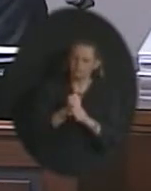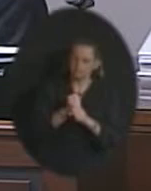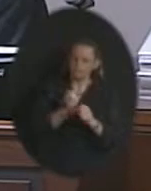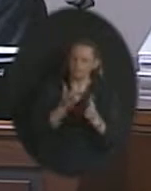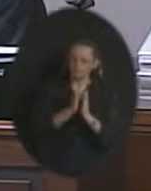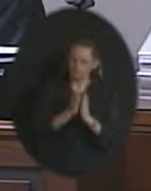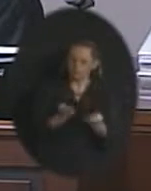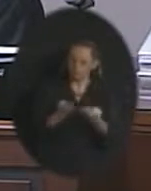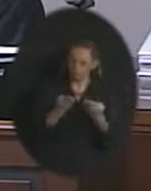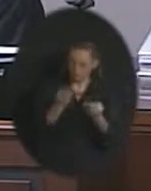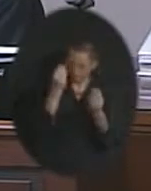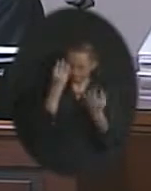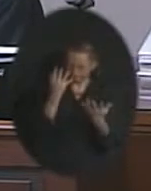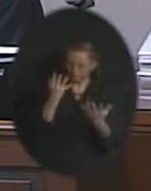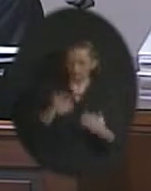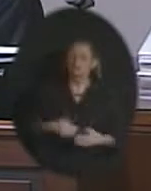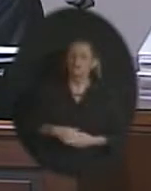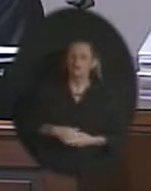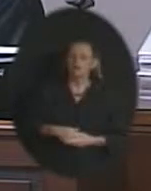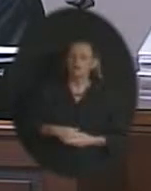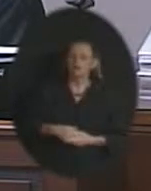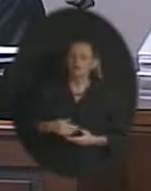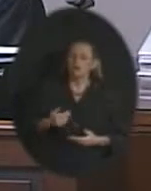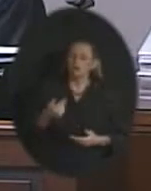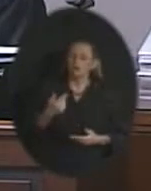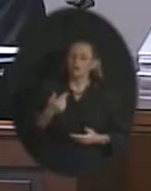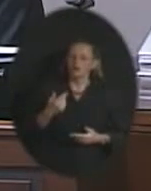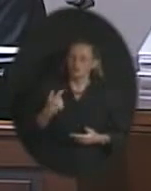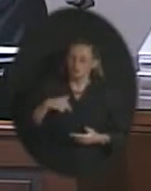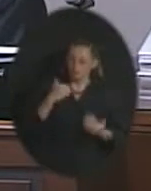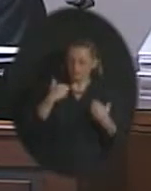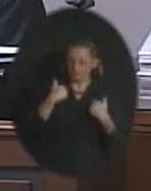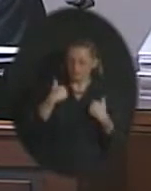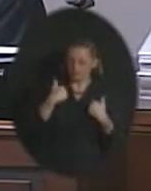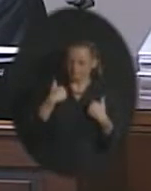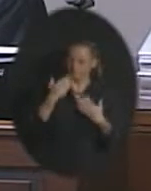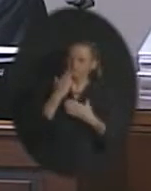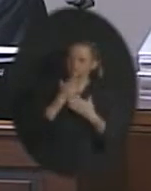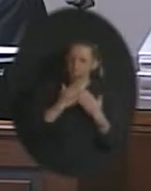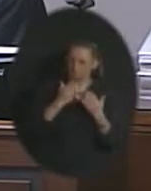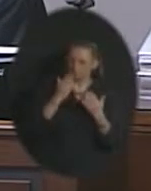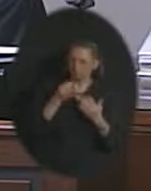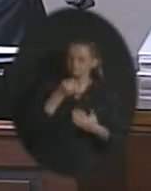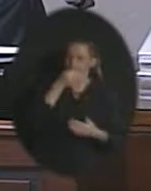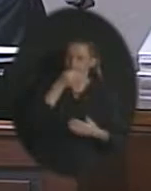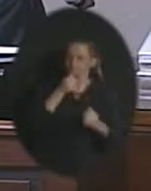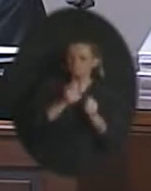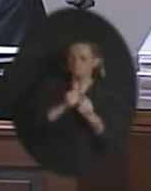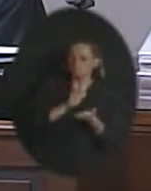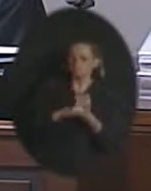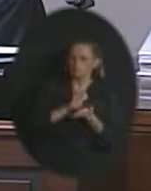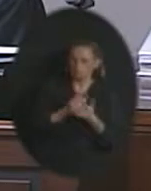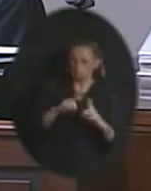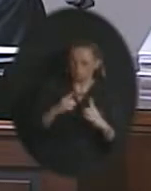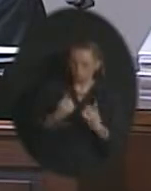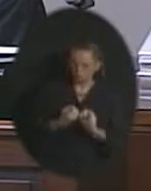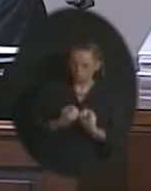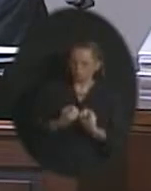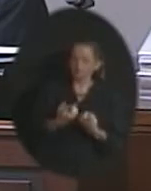that we felt had some expertise in school districts and had market availability